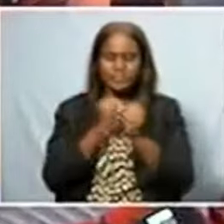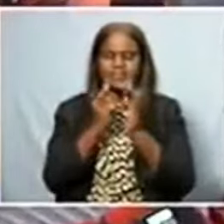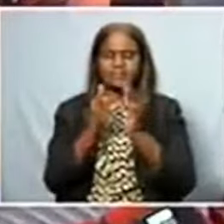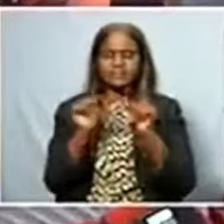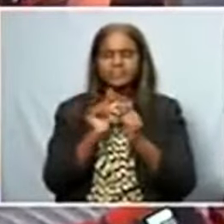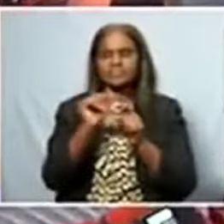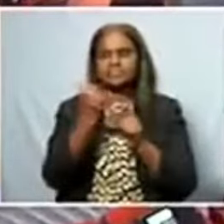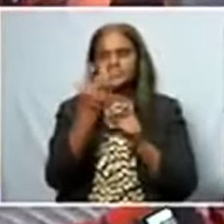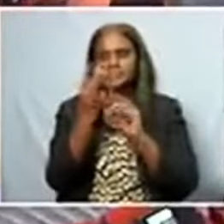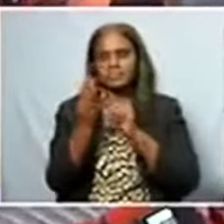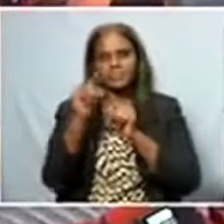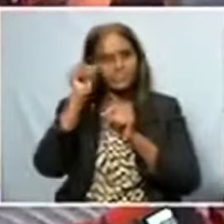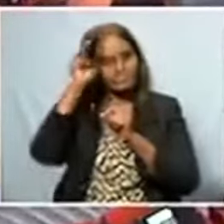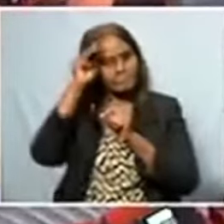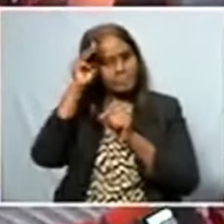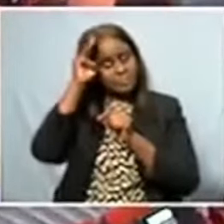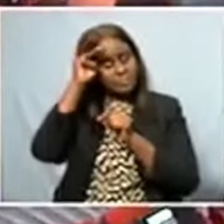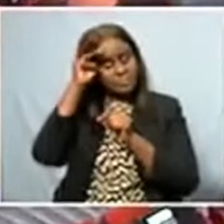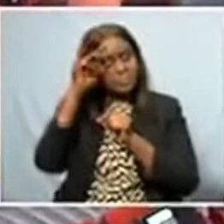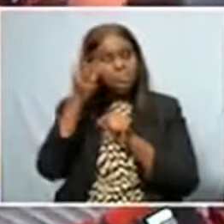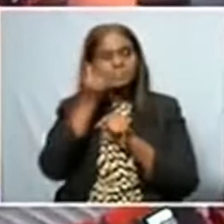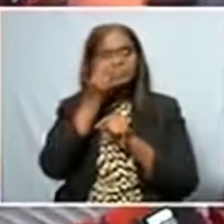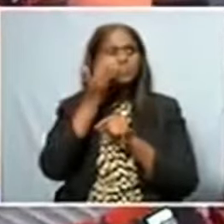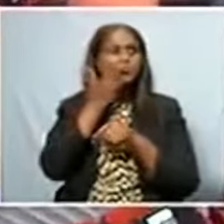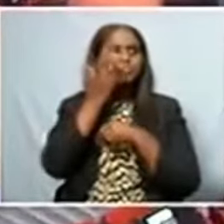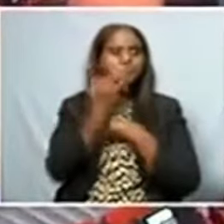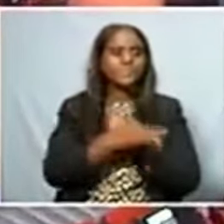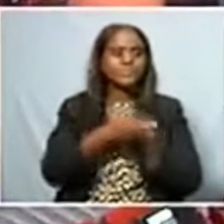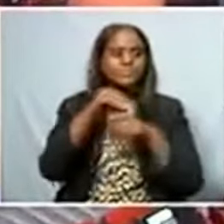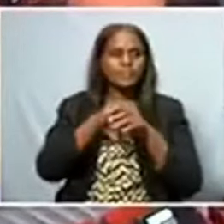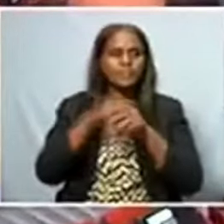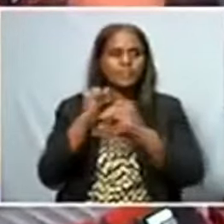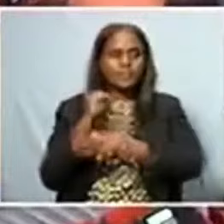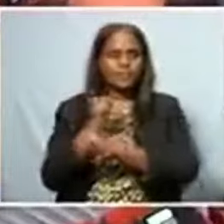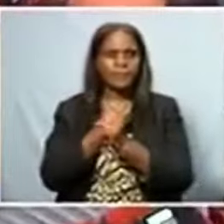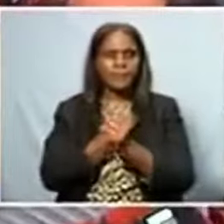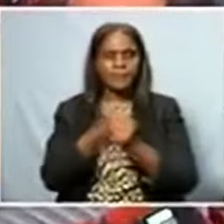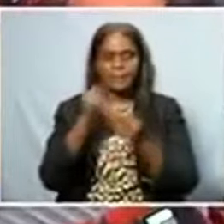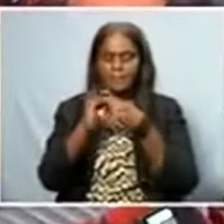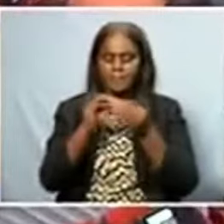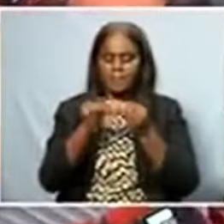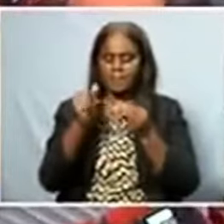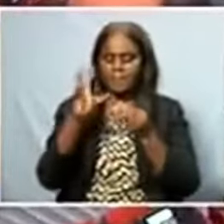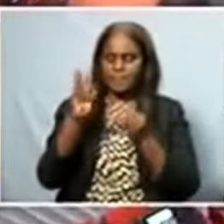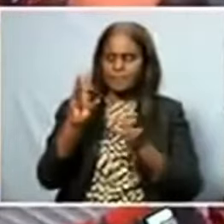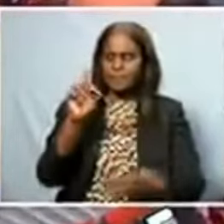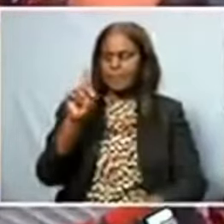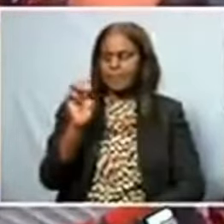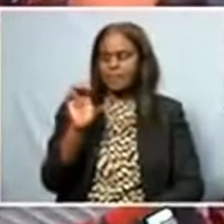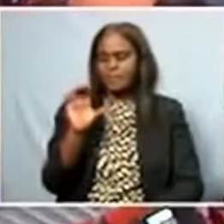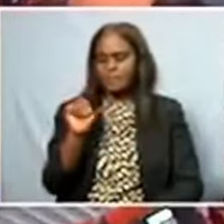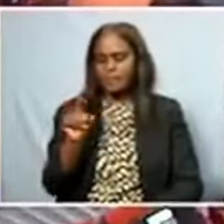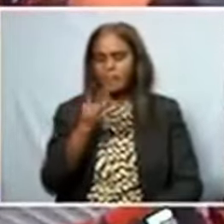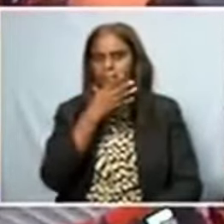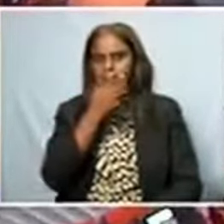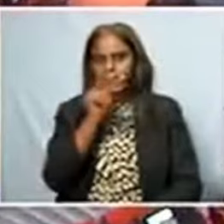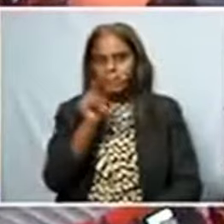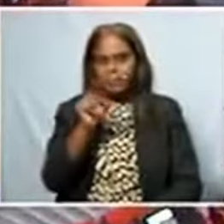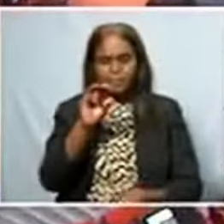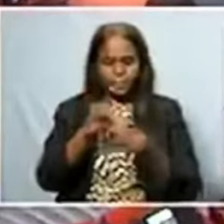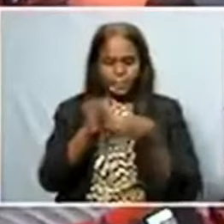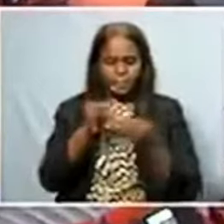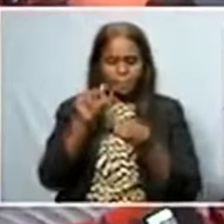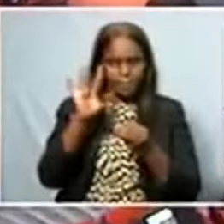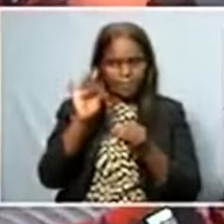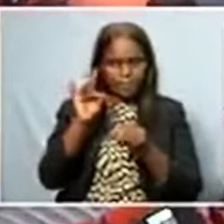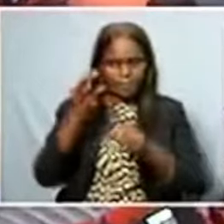Head 15, Ministry of Home Affairs and Internal Security. Head 16, Drug Enforcement Commission. Head